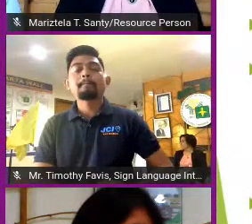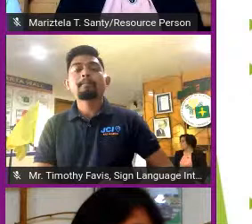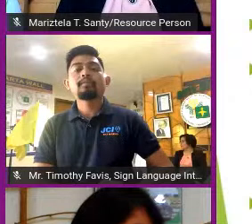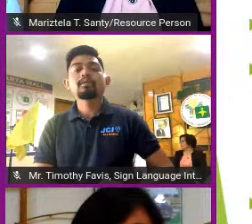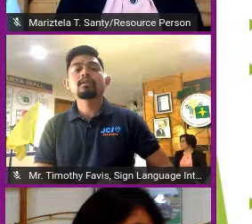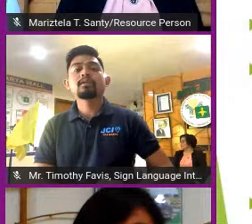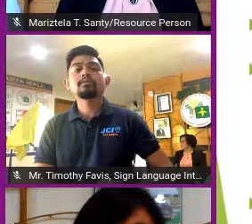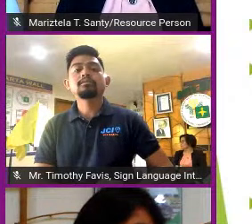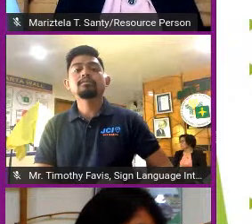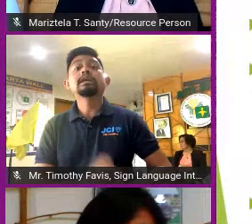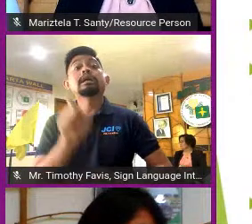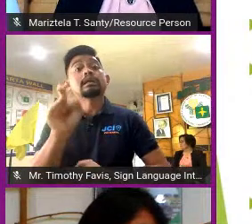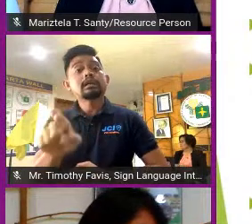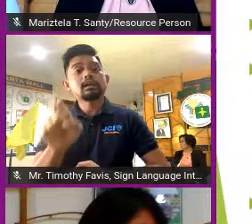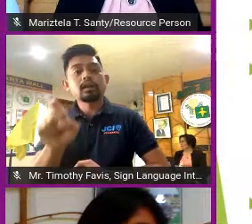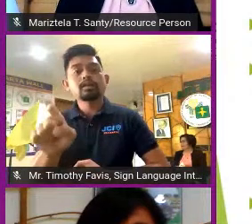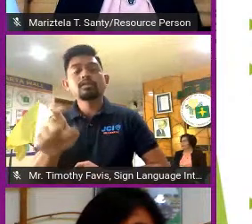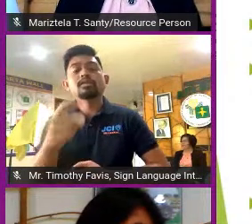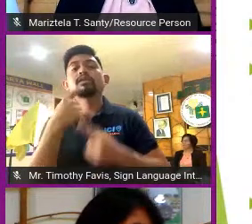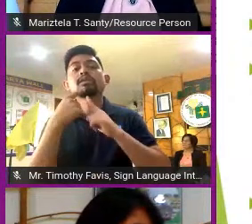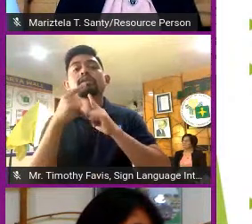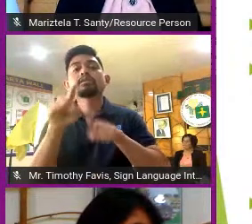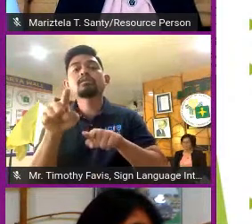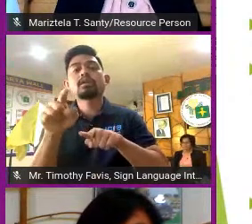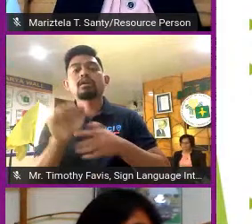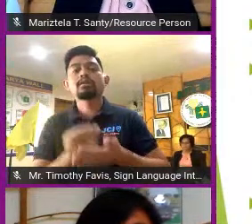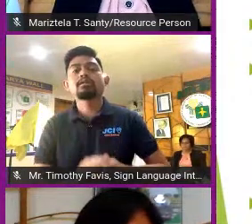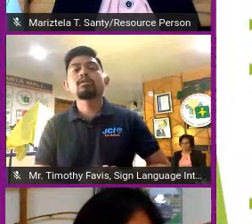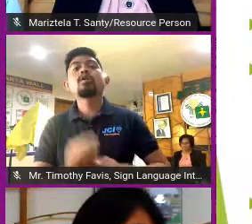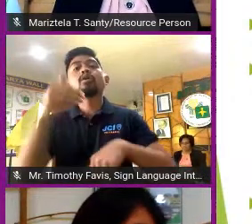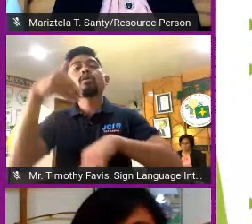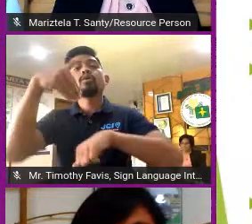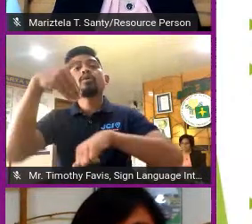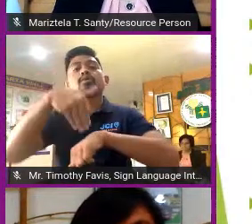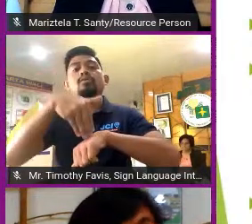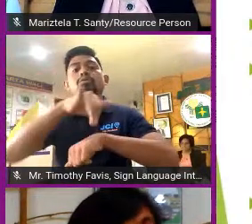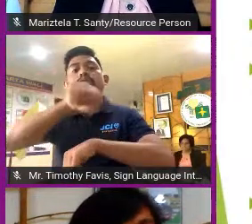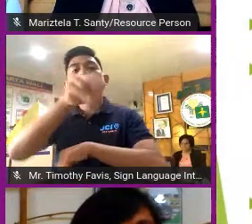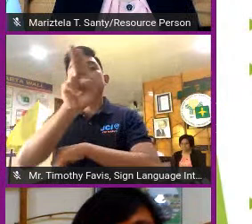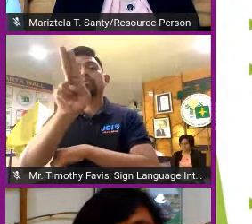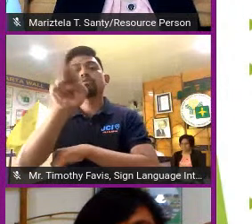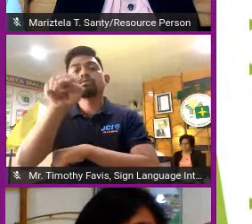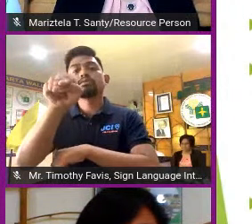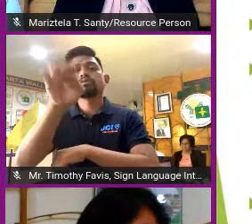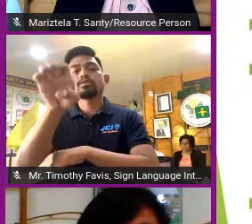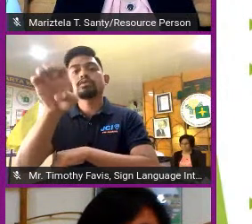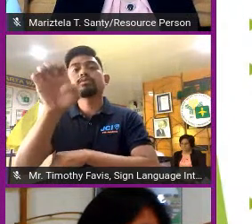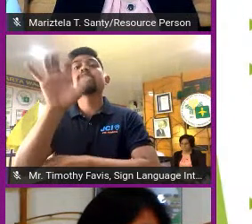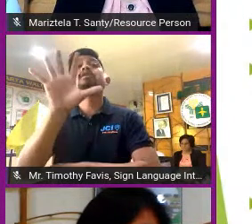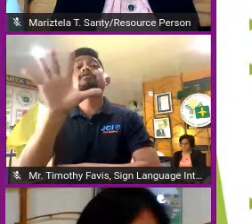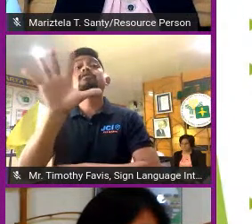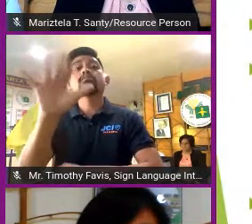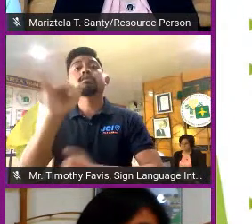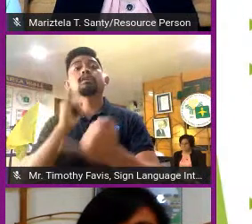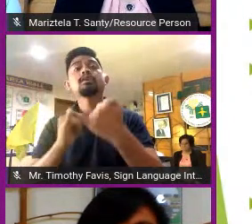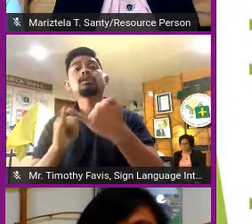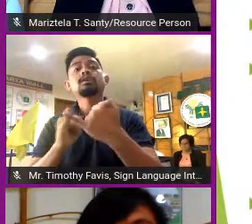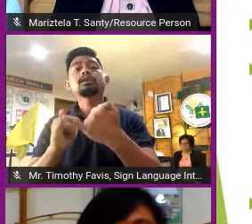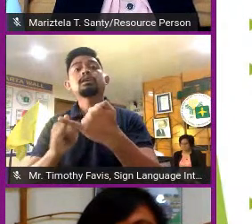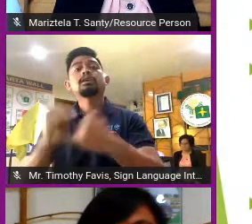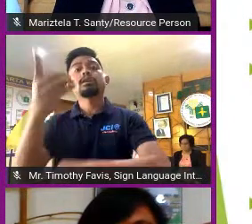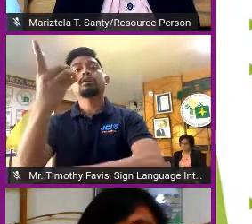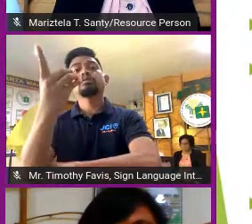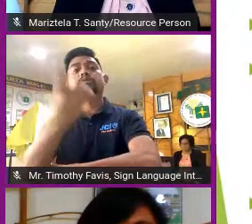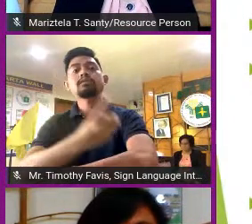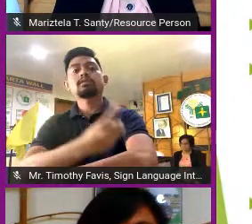po. Kailangan po ninyong sagutin. So on June 5, that will be our last day ng ating training, we